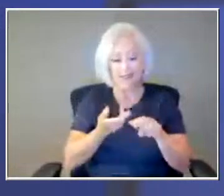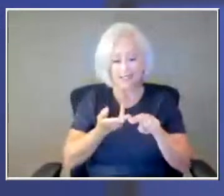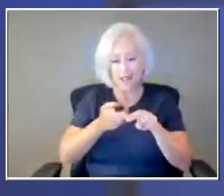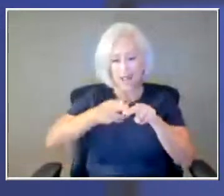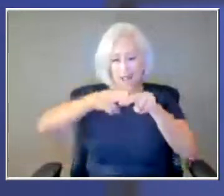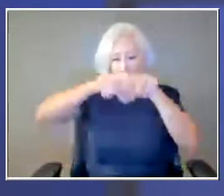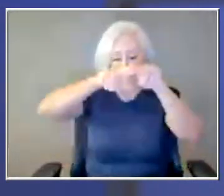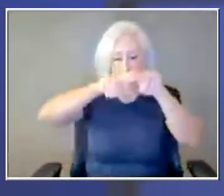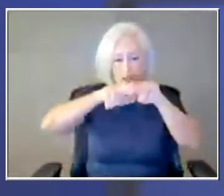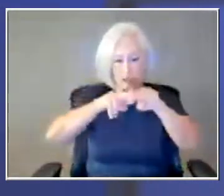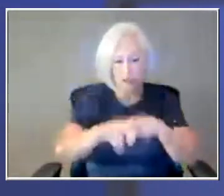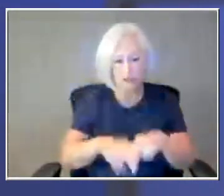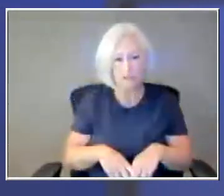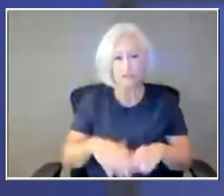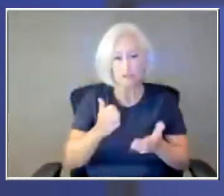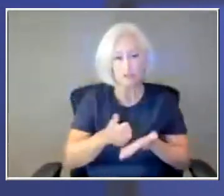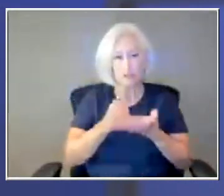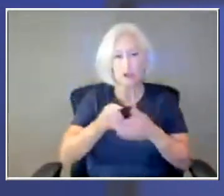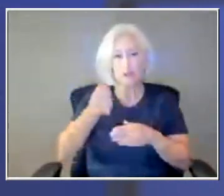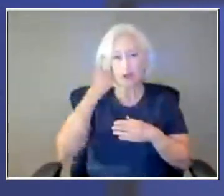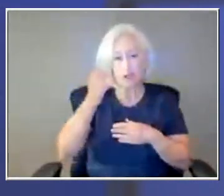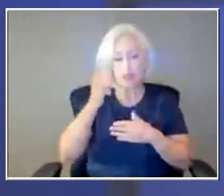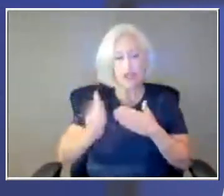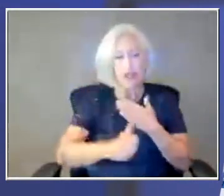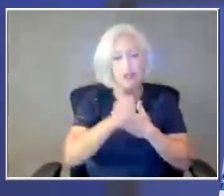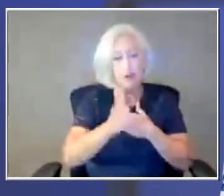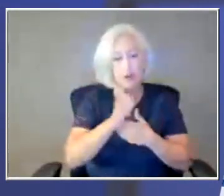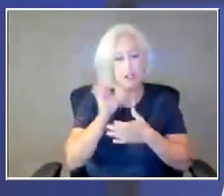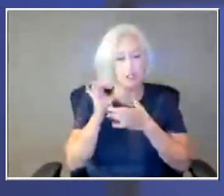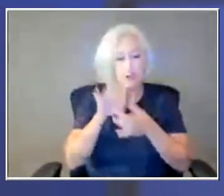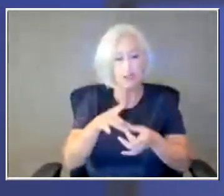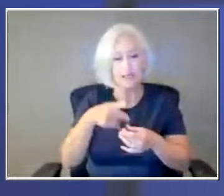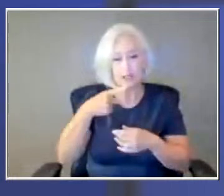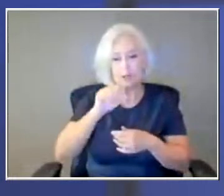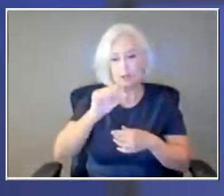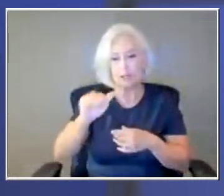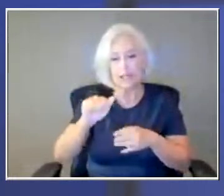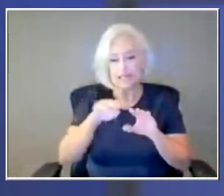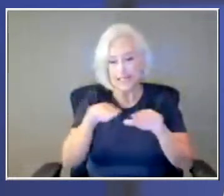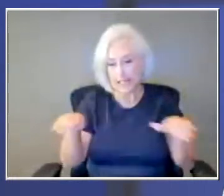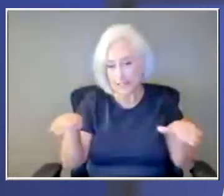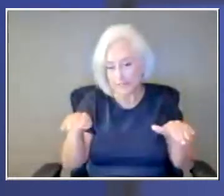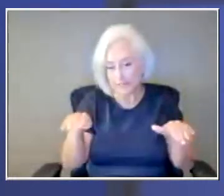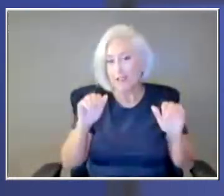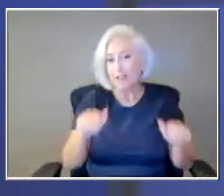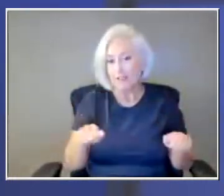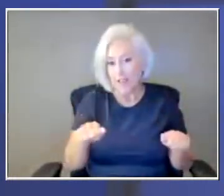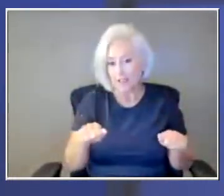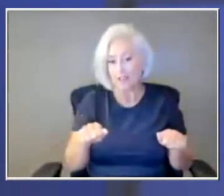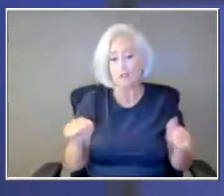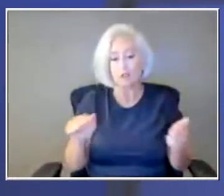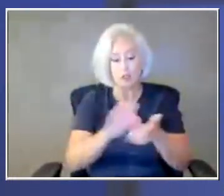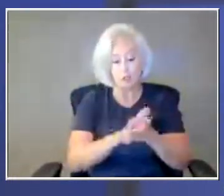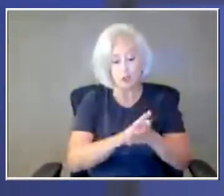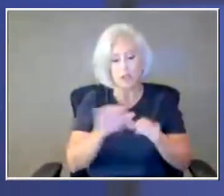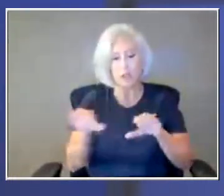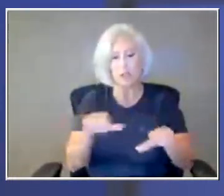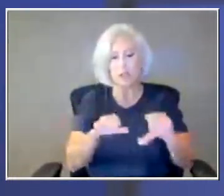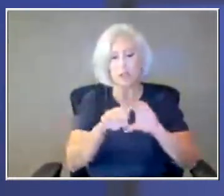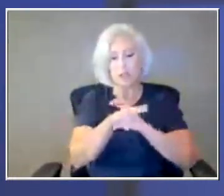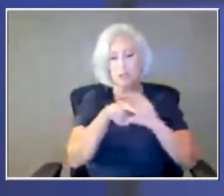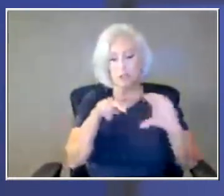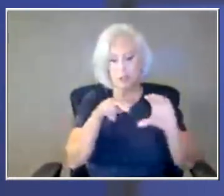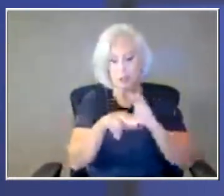the risk of associated with their PSA level, and that could prompt imaging. And then imaging can help risk stratify